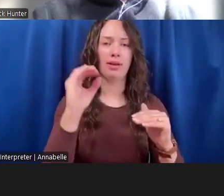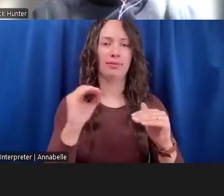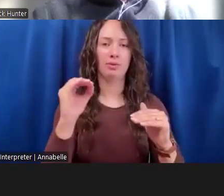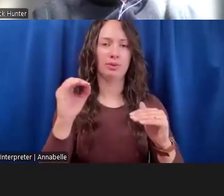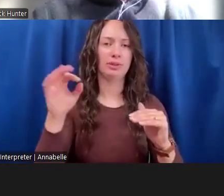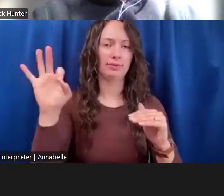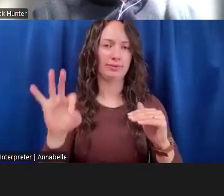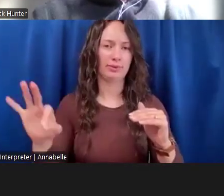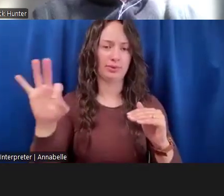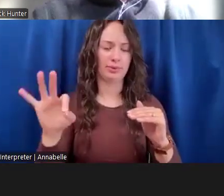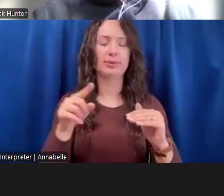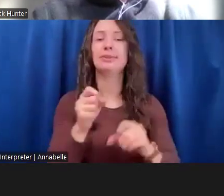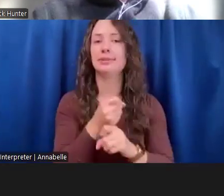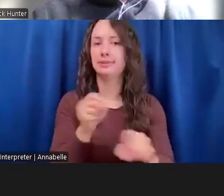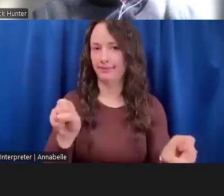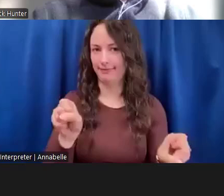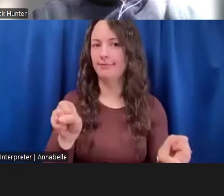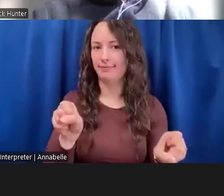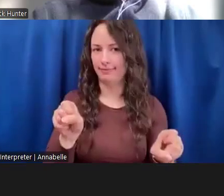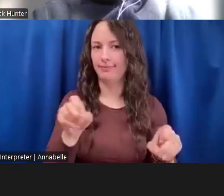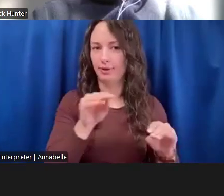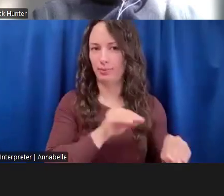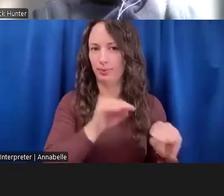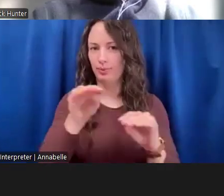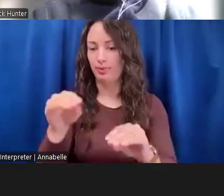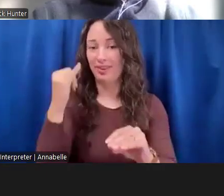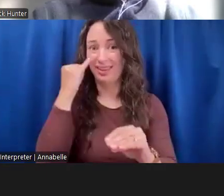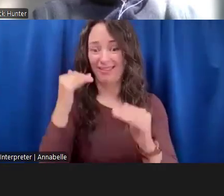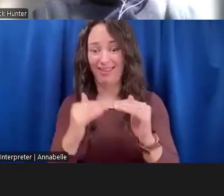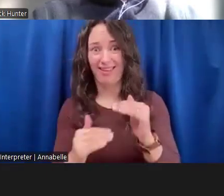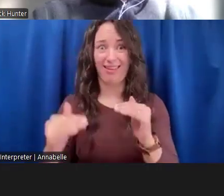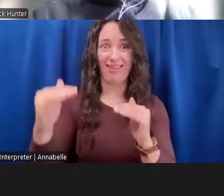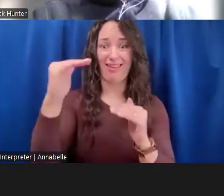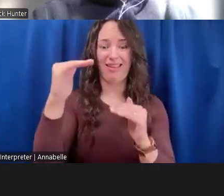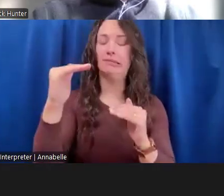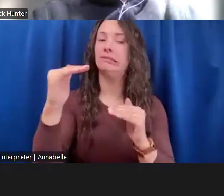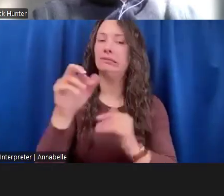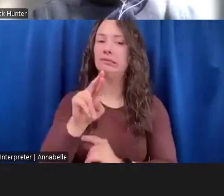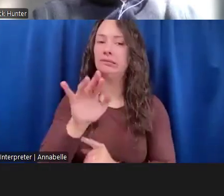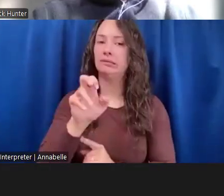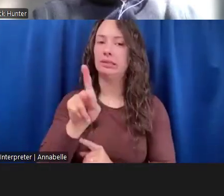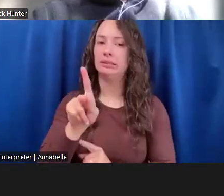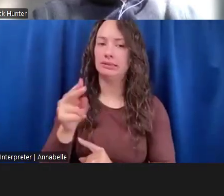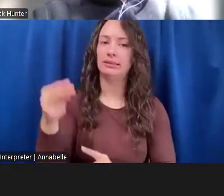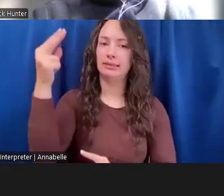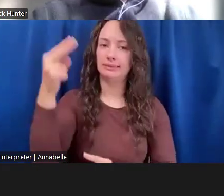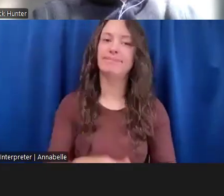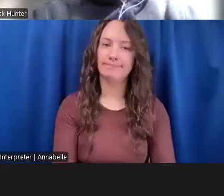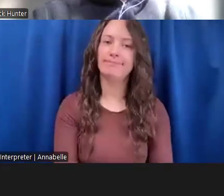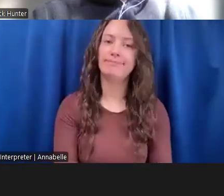transfer distances. You go past that and now you're taking a bigger risk.